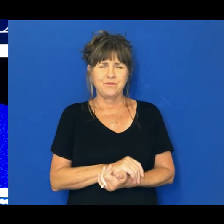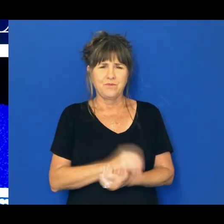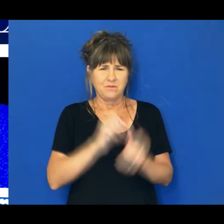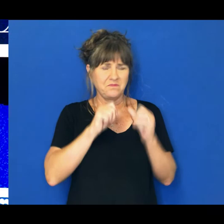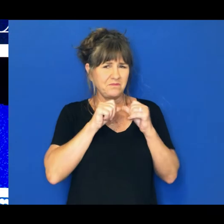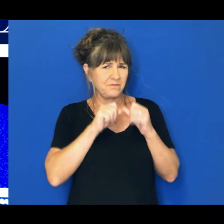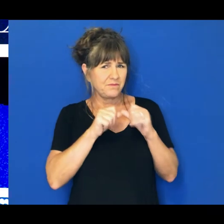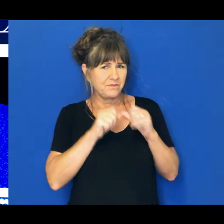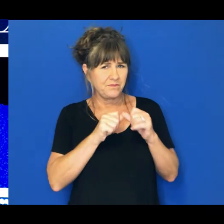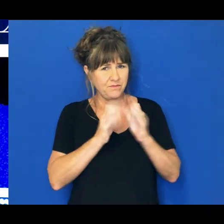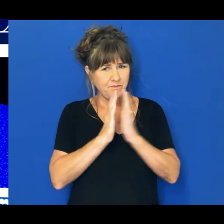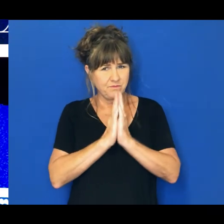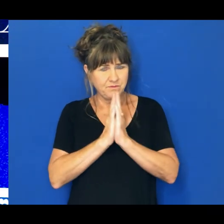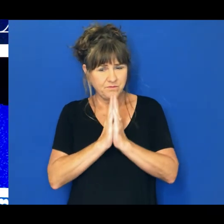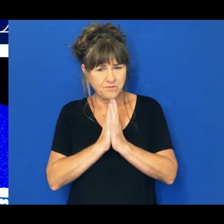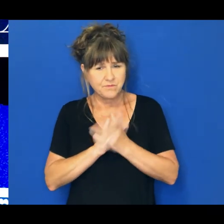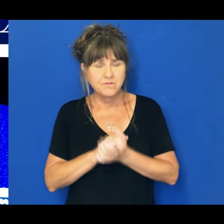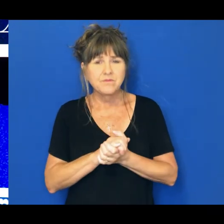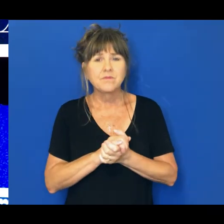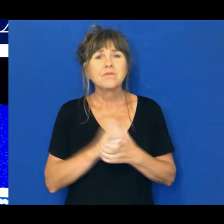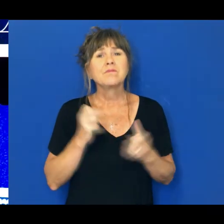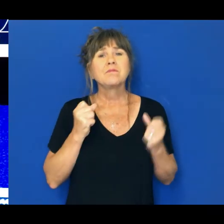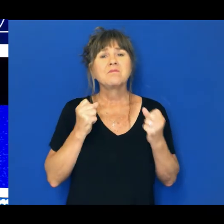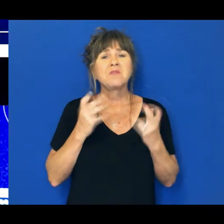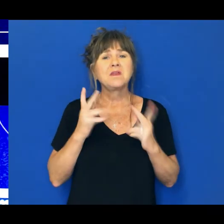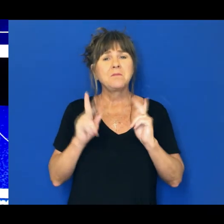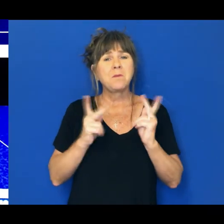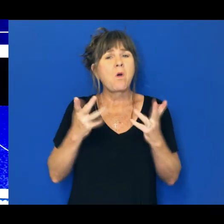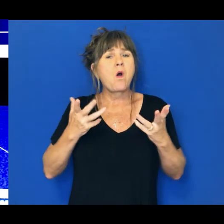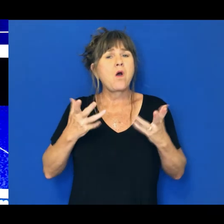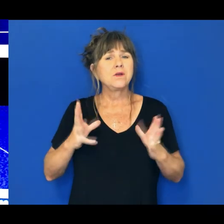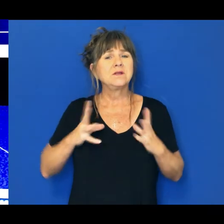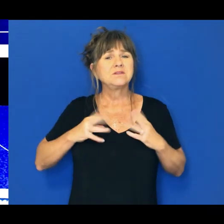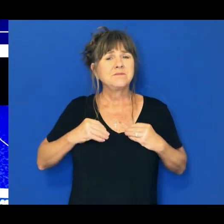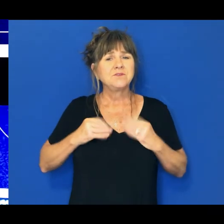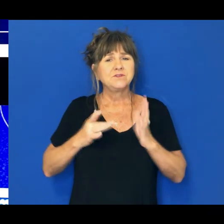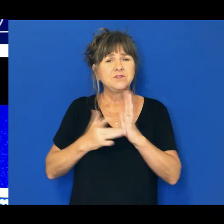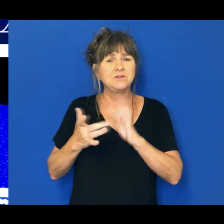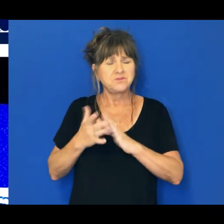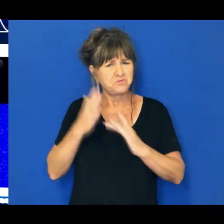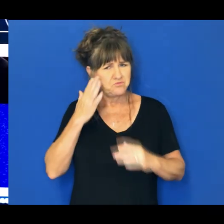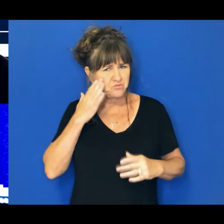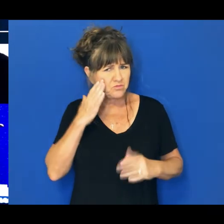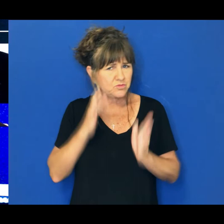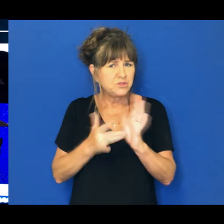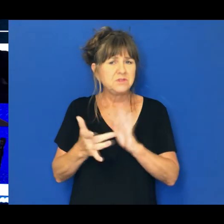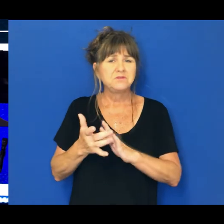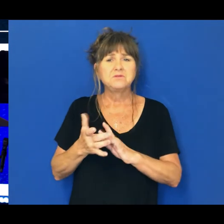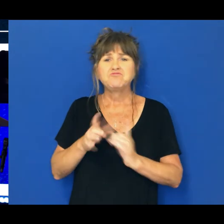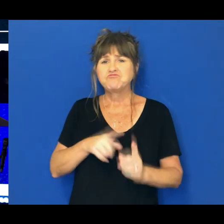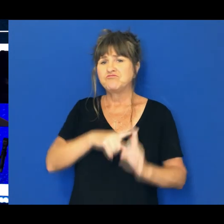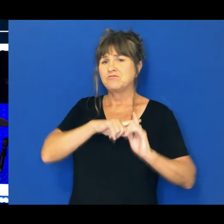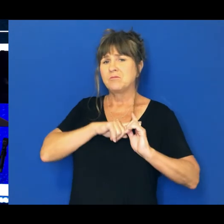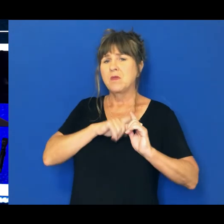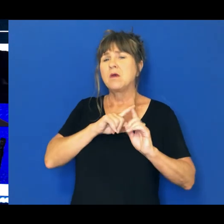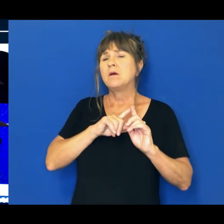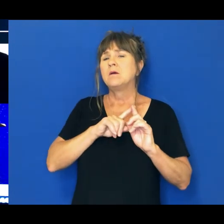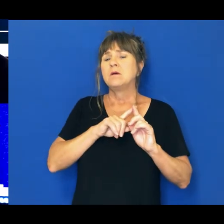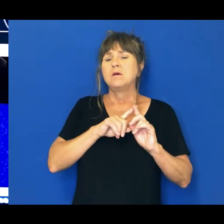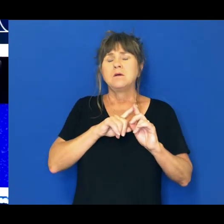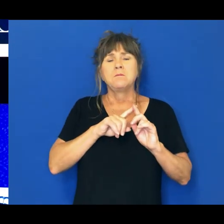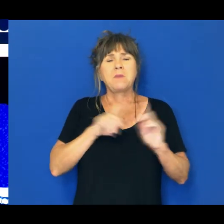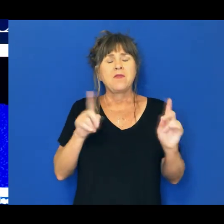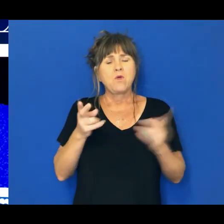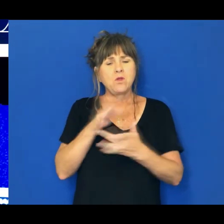And now, while our heads are still bowed and our eyes are still closed, there are many Christians in the room who you've known about Jesus, you know who God the Father is, but the